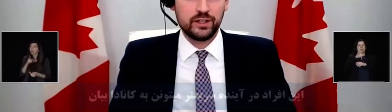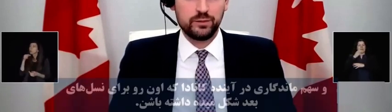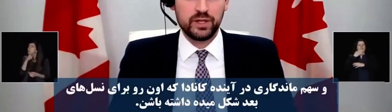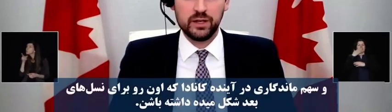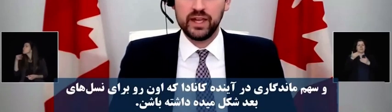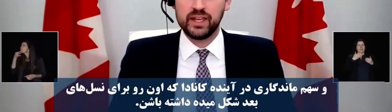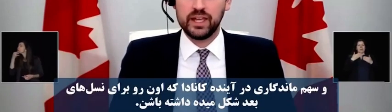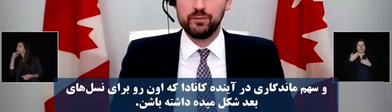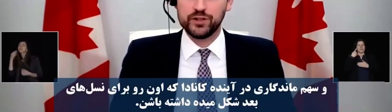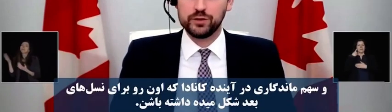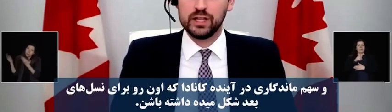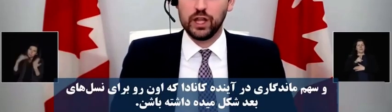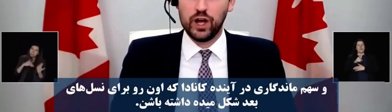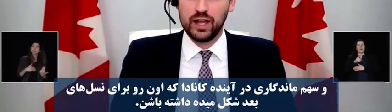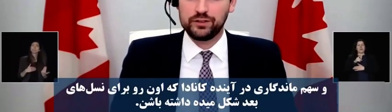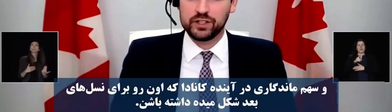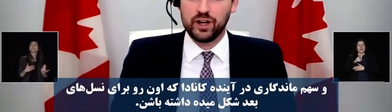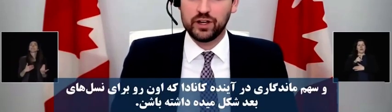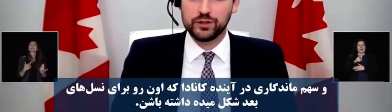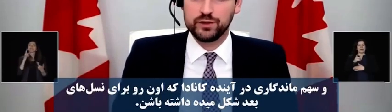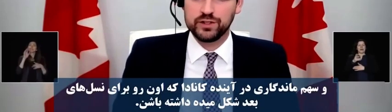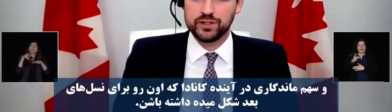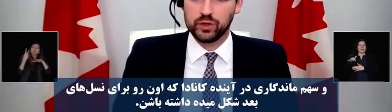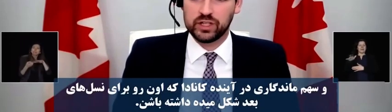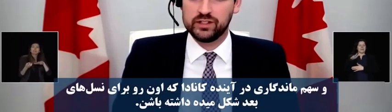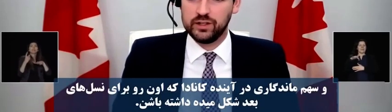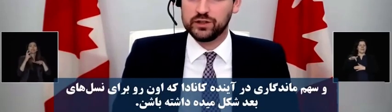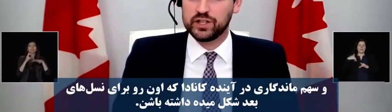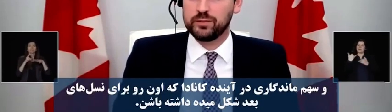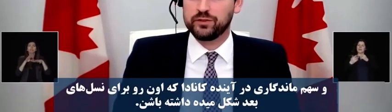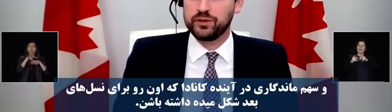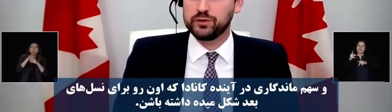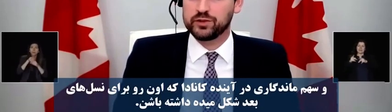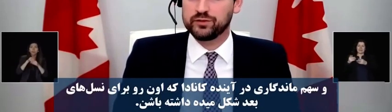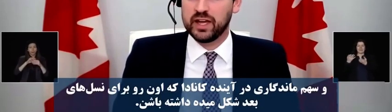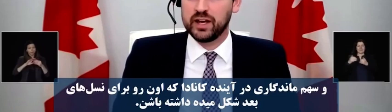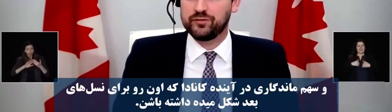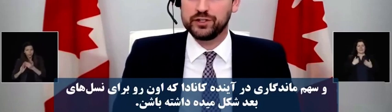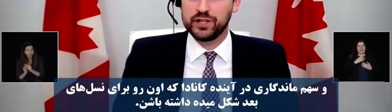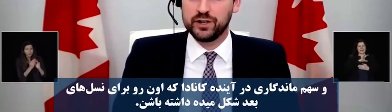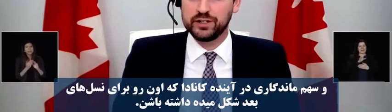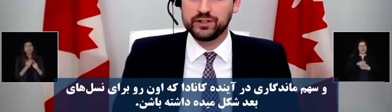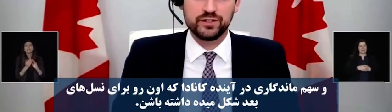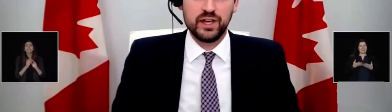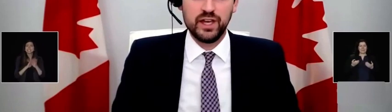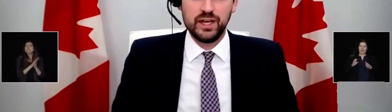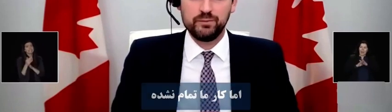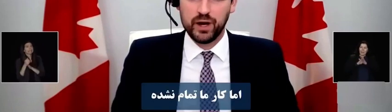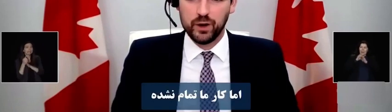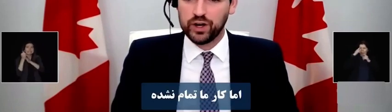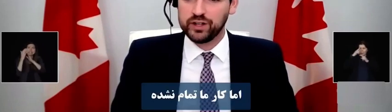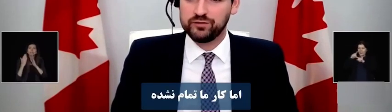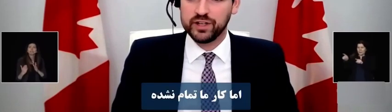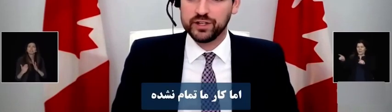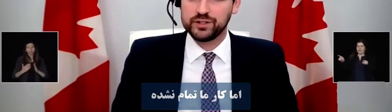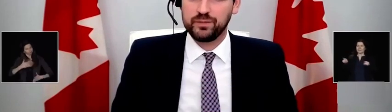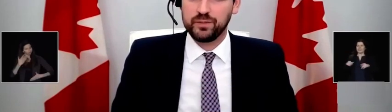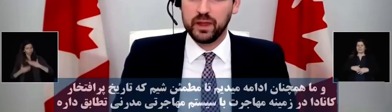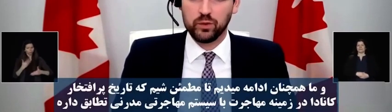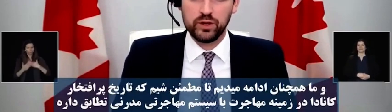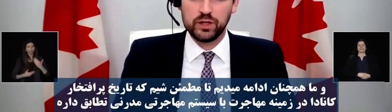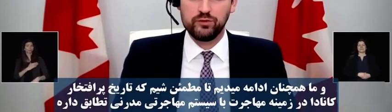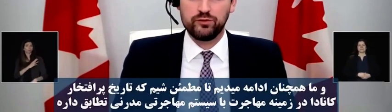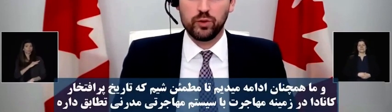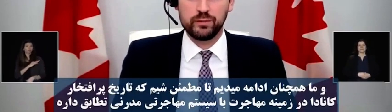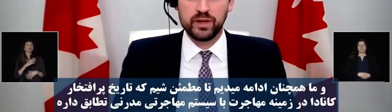quickly to begin making immeasurable and long-lasting contributions that will continue to shape the future of Canada for generations. But our work isn't finished,